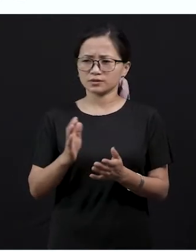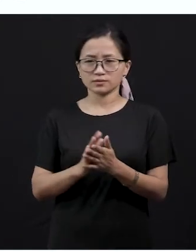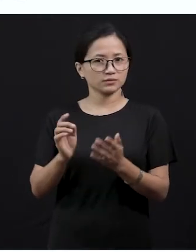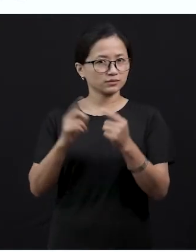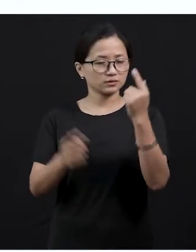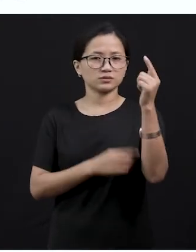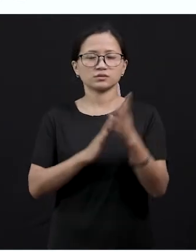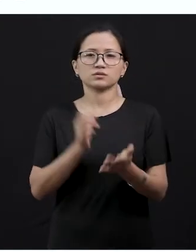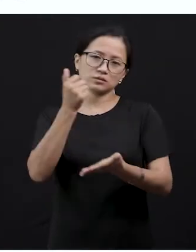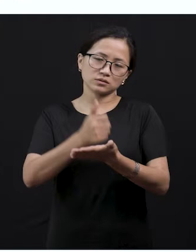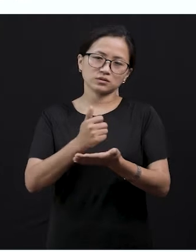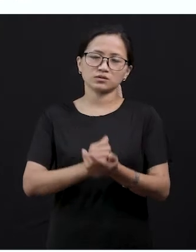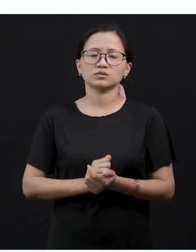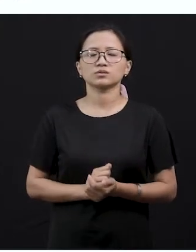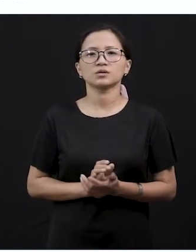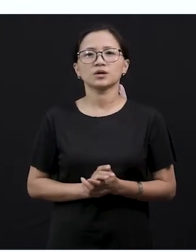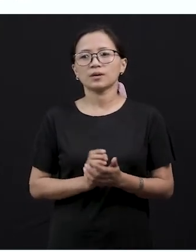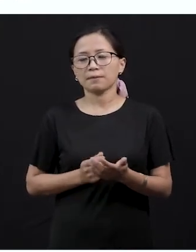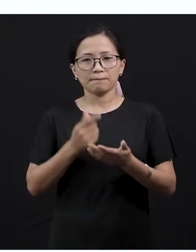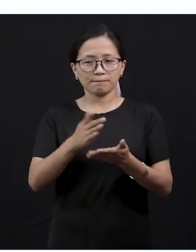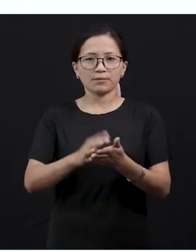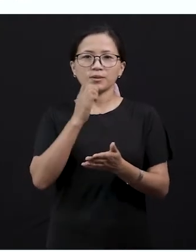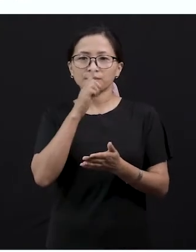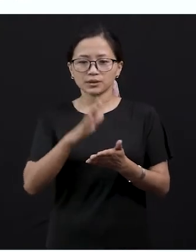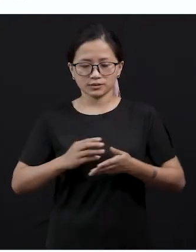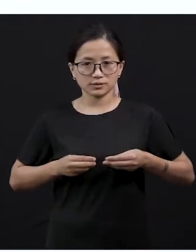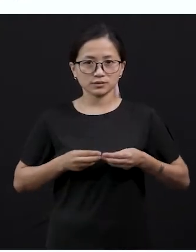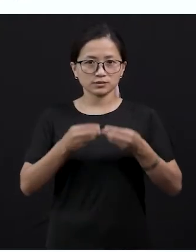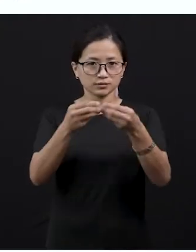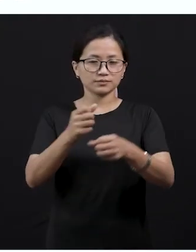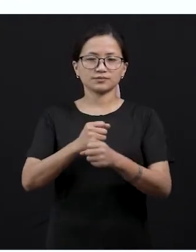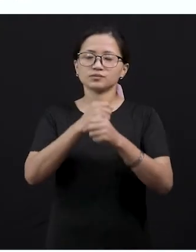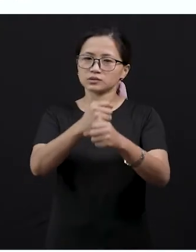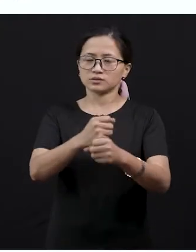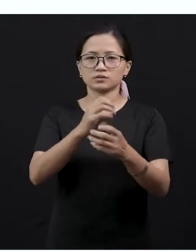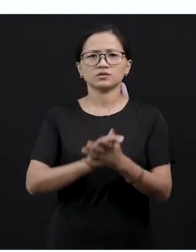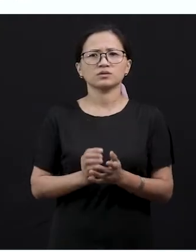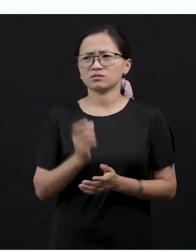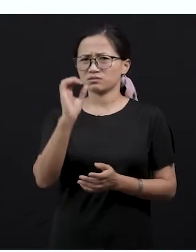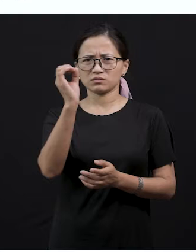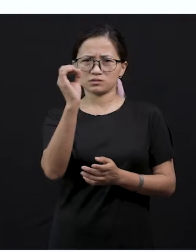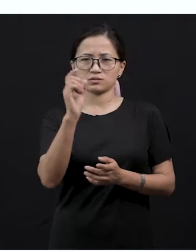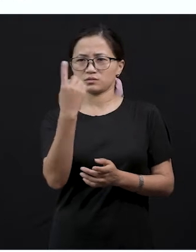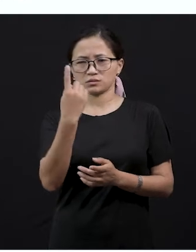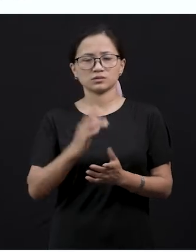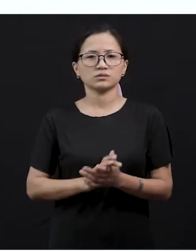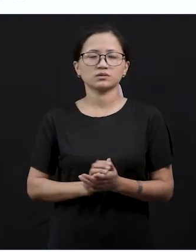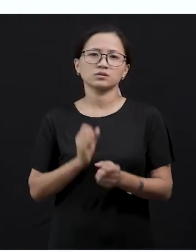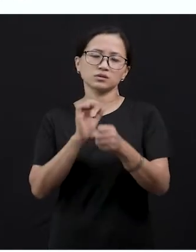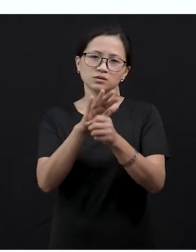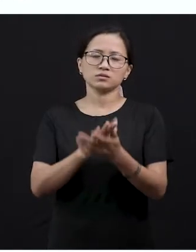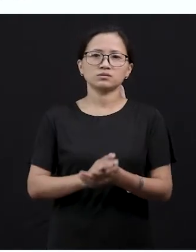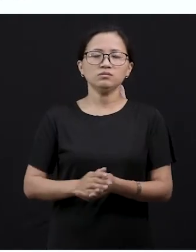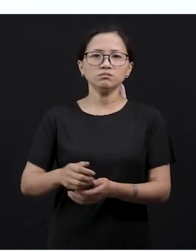gift, right? Because they have $1 each, and their $1 will not be a huge help even if they send it to